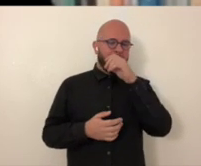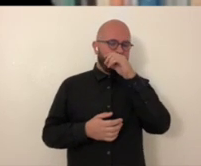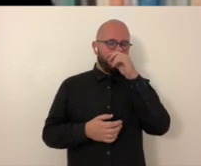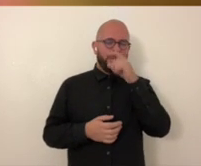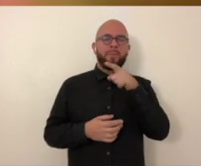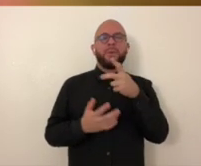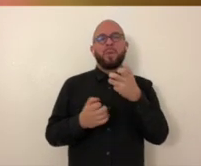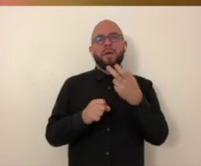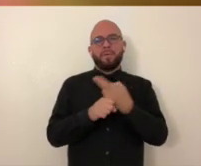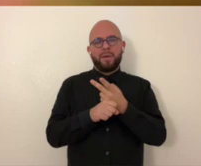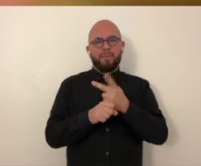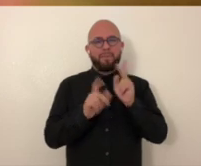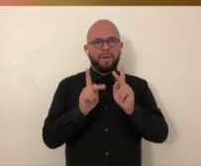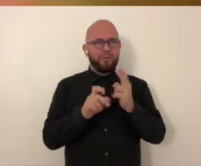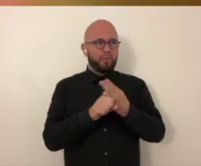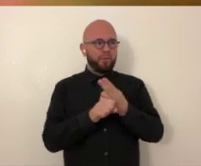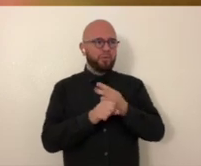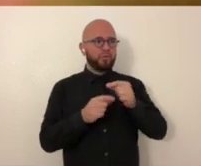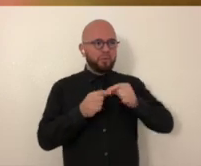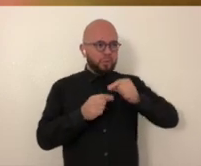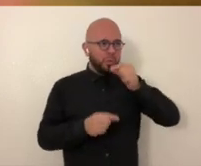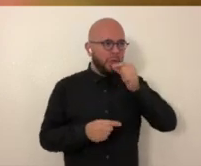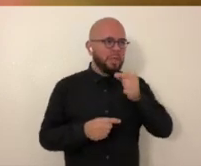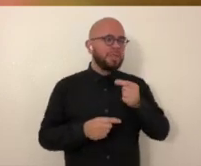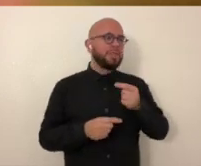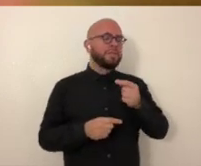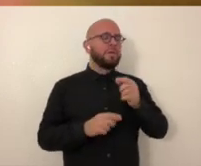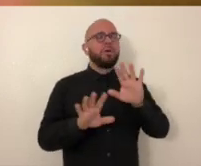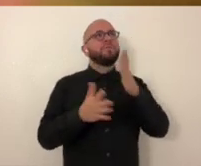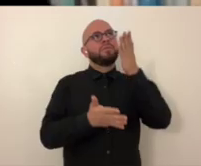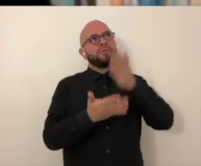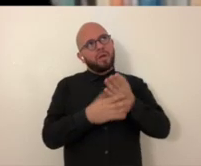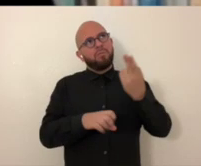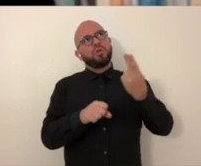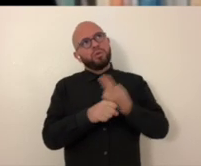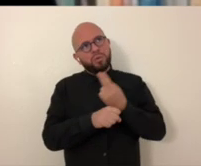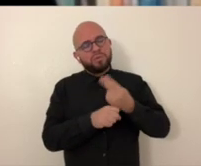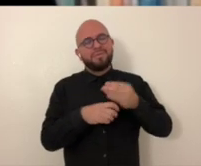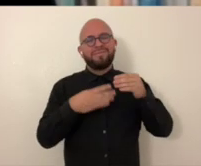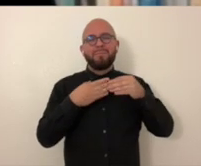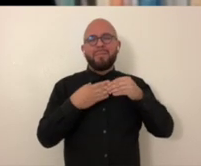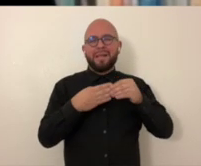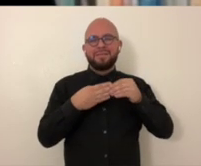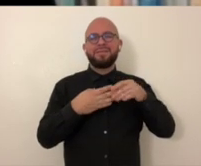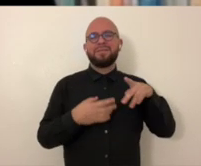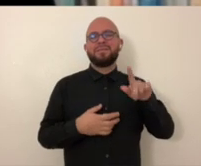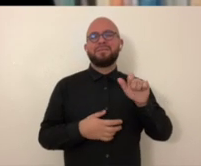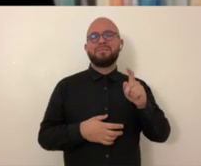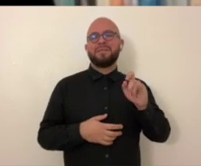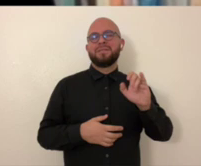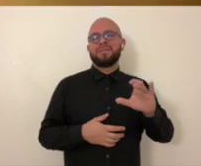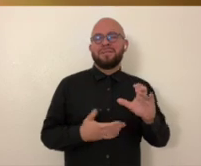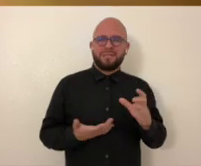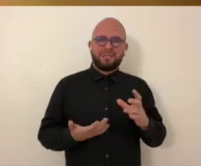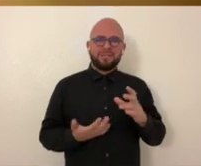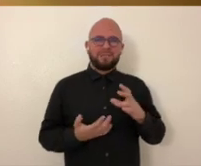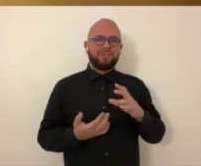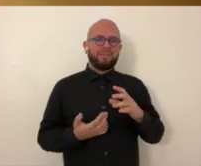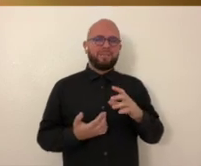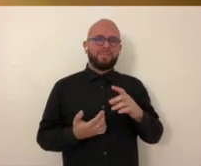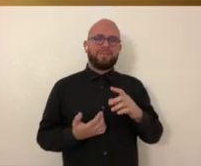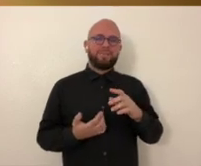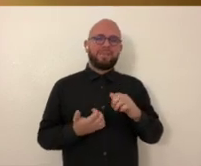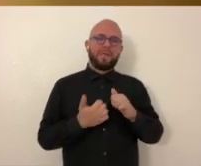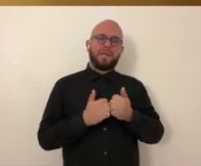like, the straw thing, how that kind of got, how they wanted to force people to use straws, and I mean, to stop using